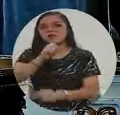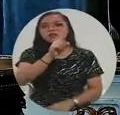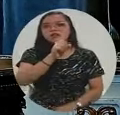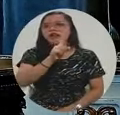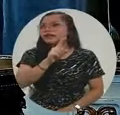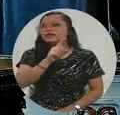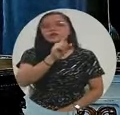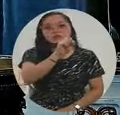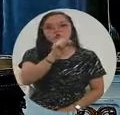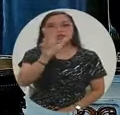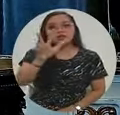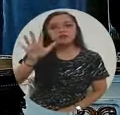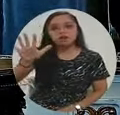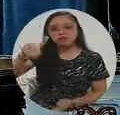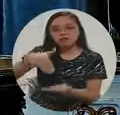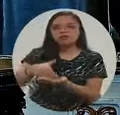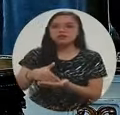135 to 150,000 pesos.